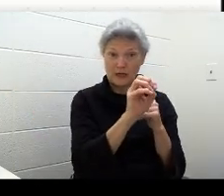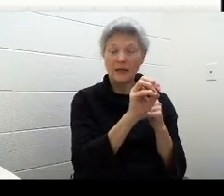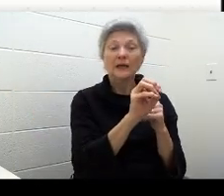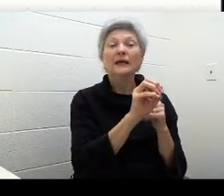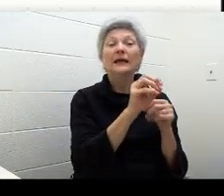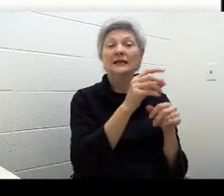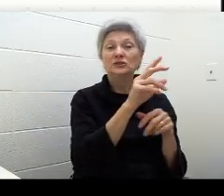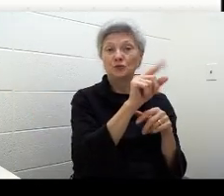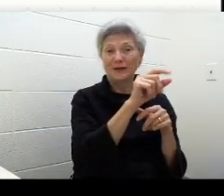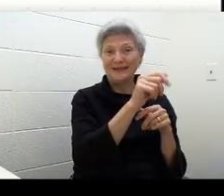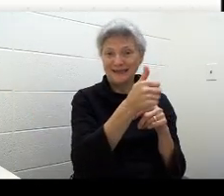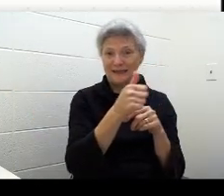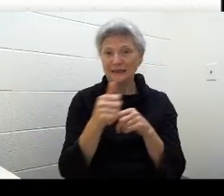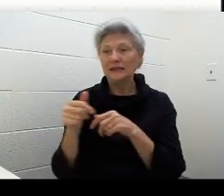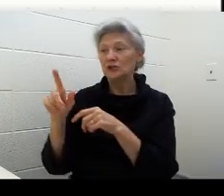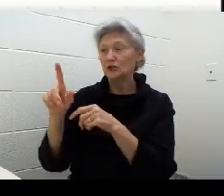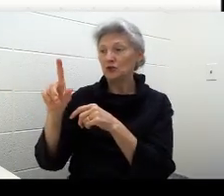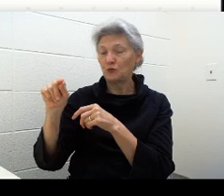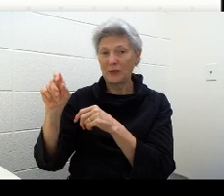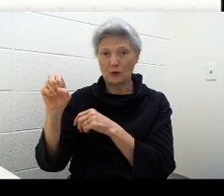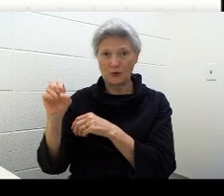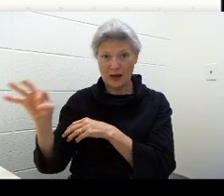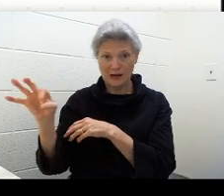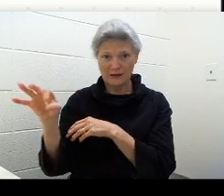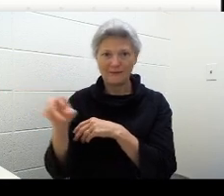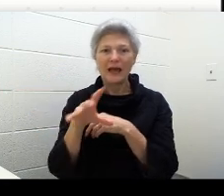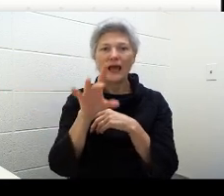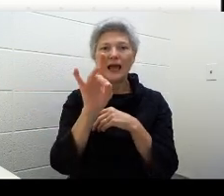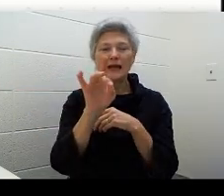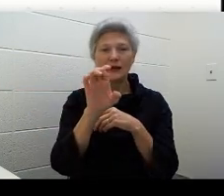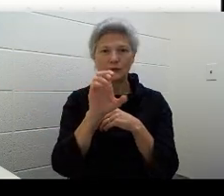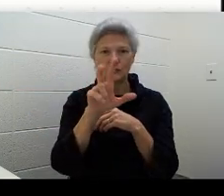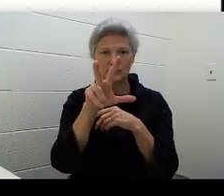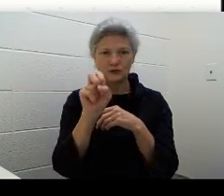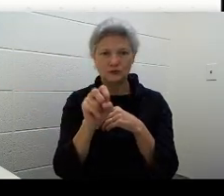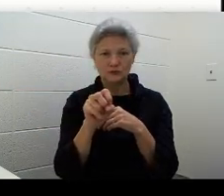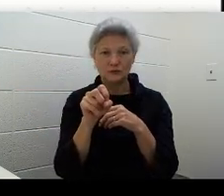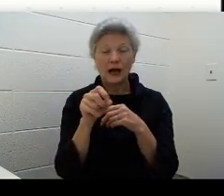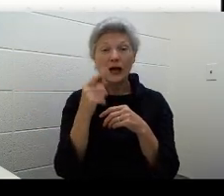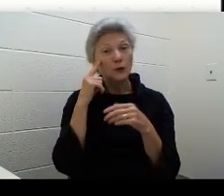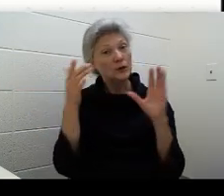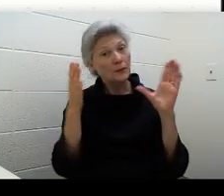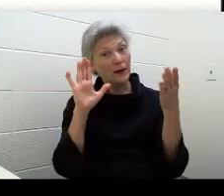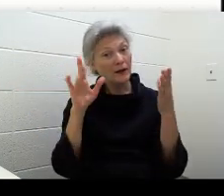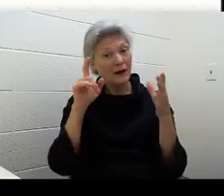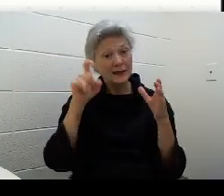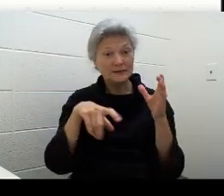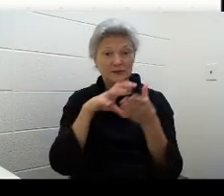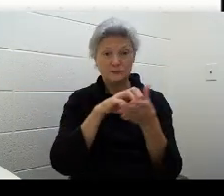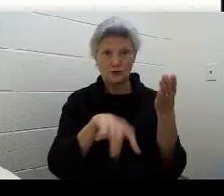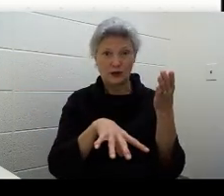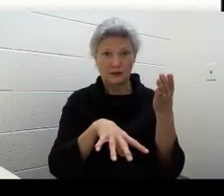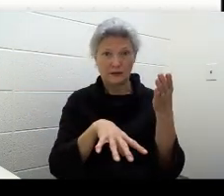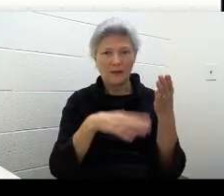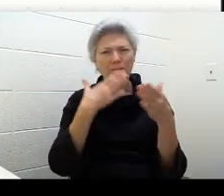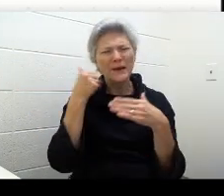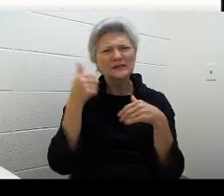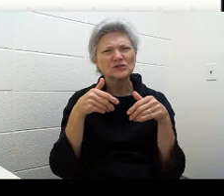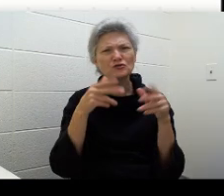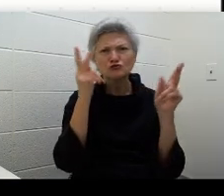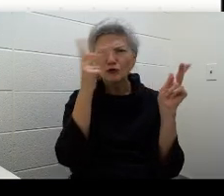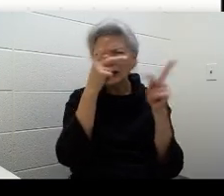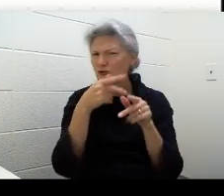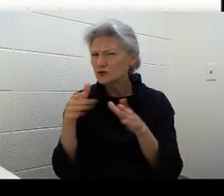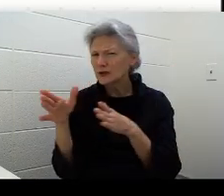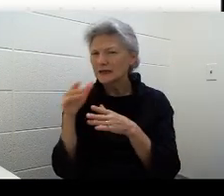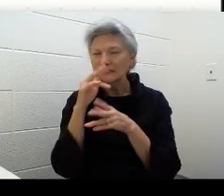have 832. I know to compare these, I'm going to subtract. The most efficient strategy is not for me to